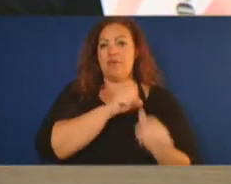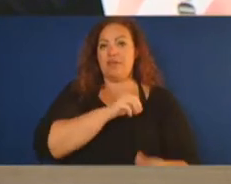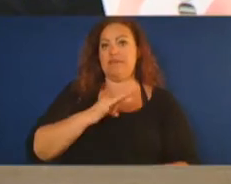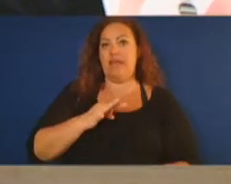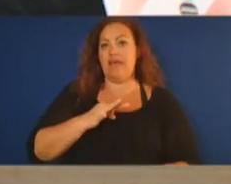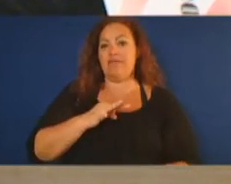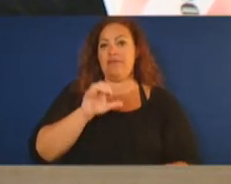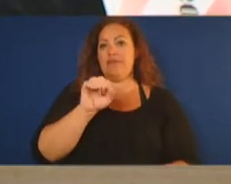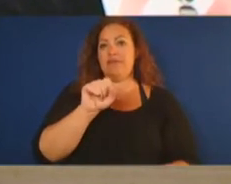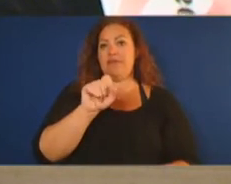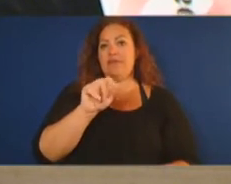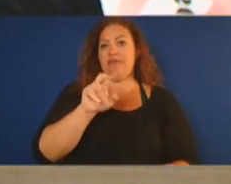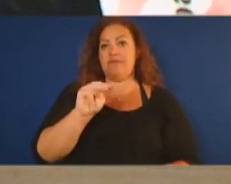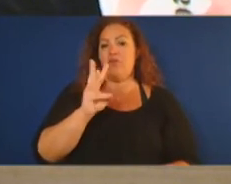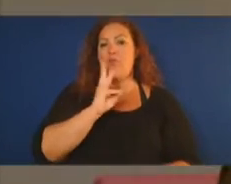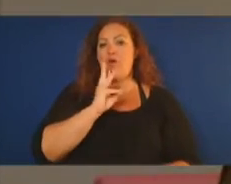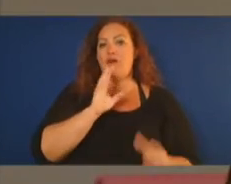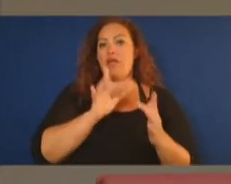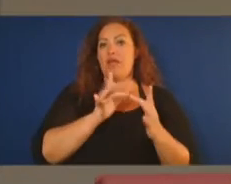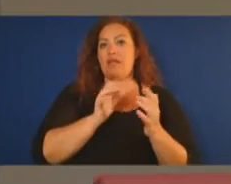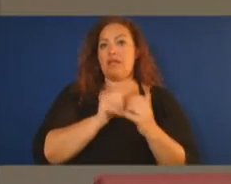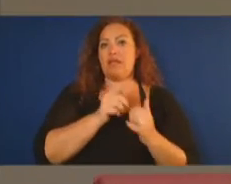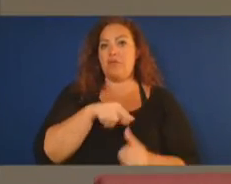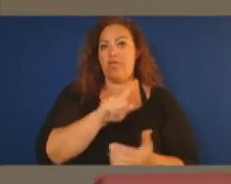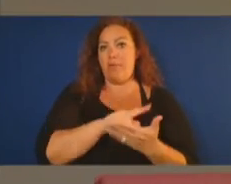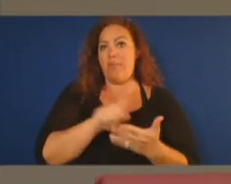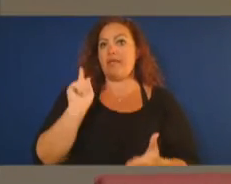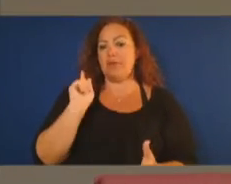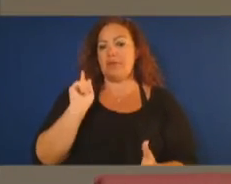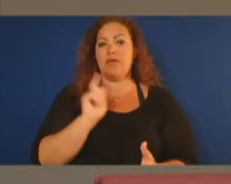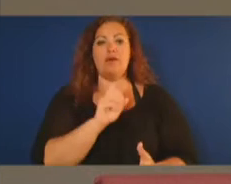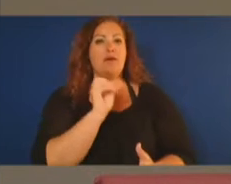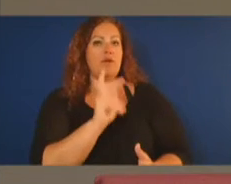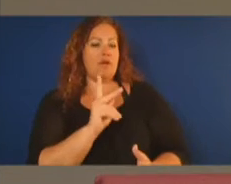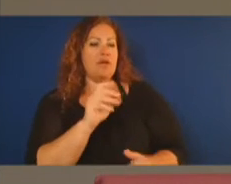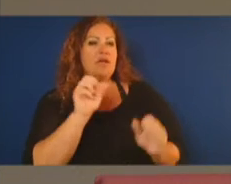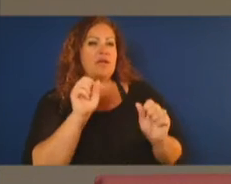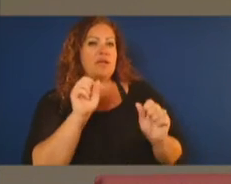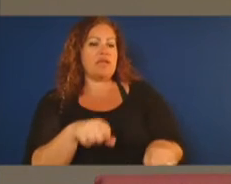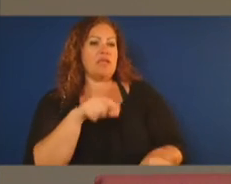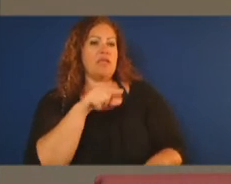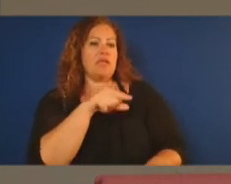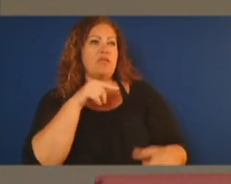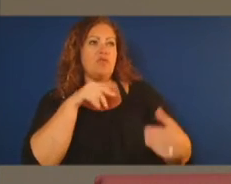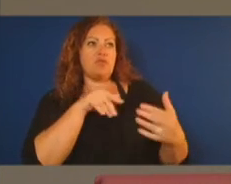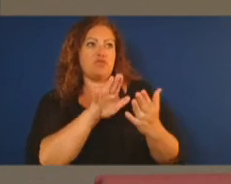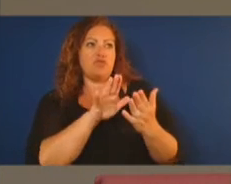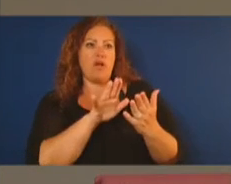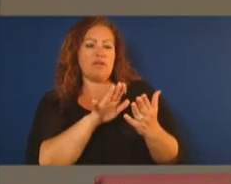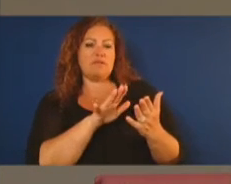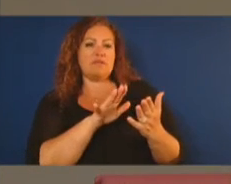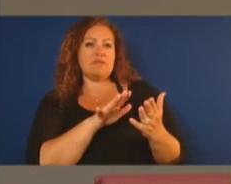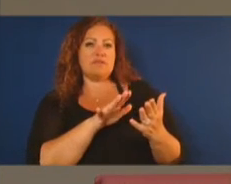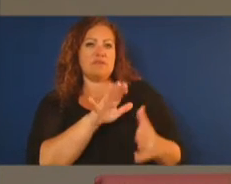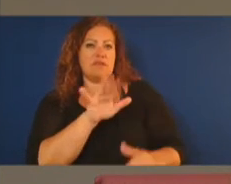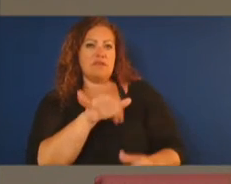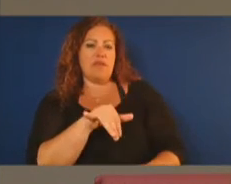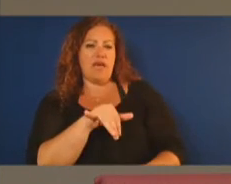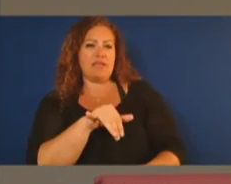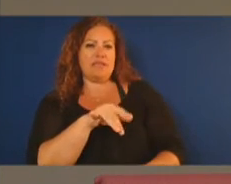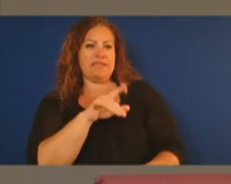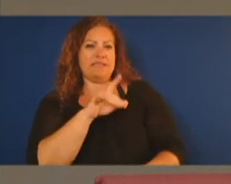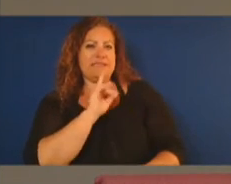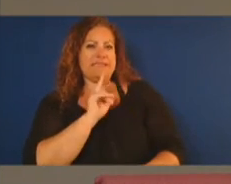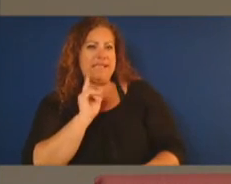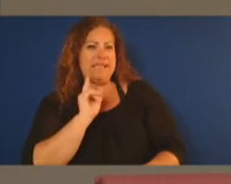contact with them last week okay and can you address the the single pipe that